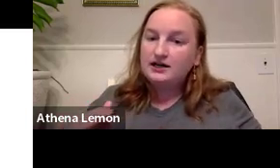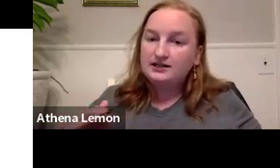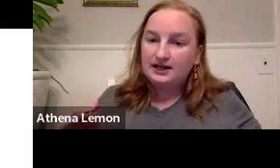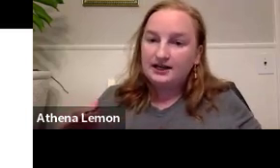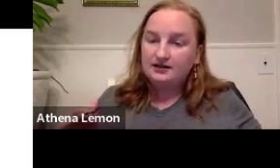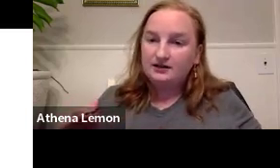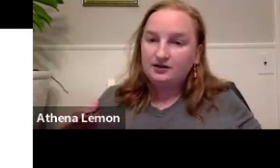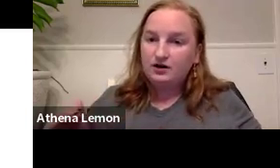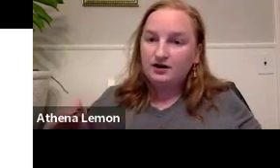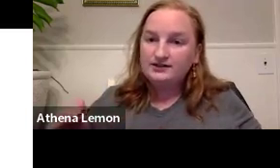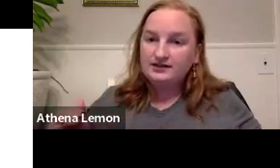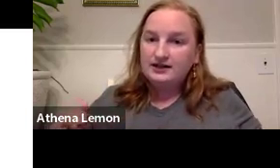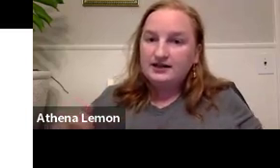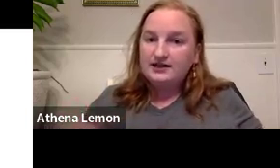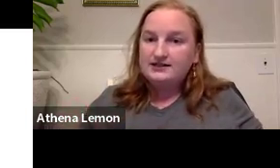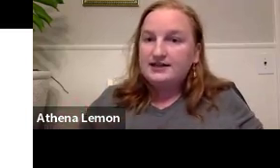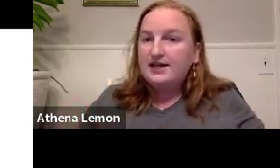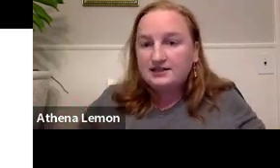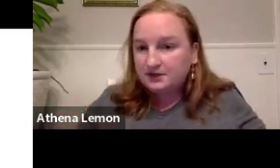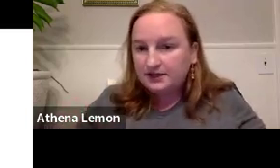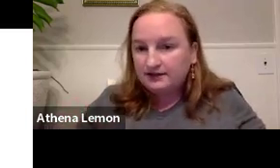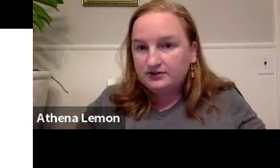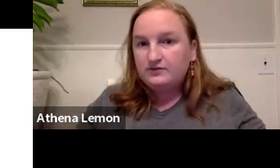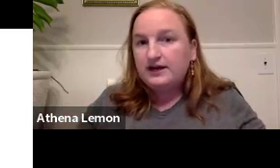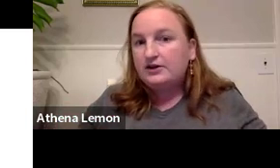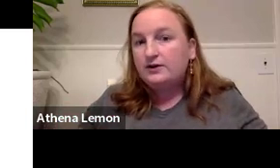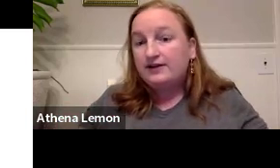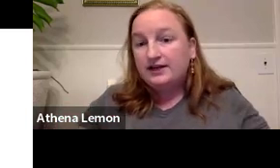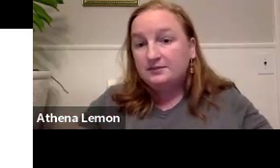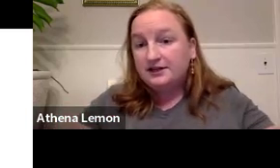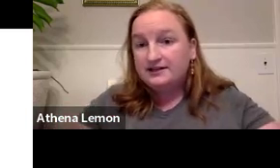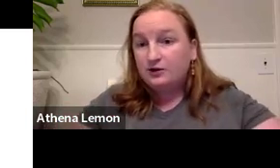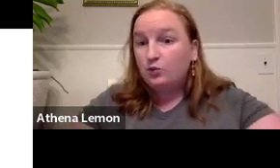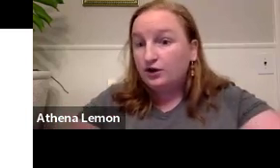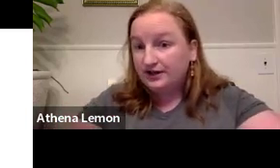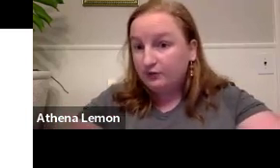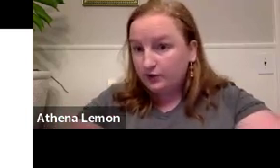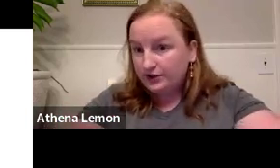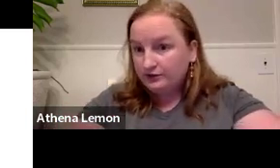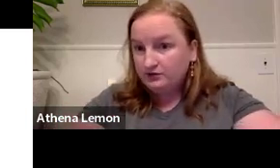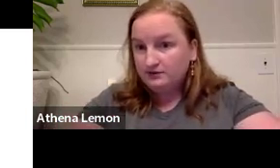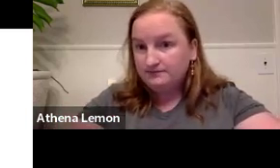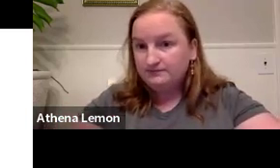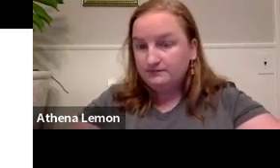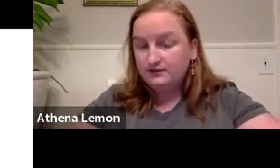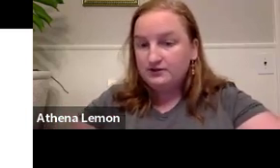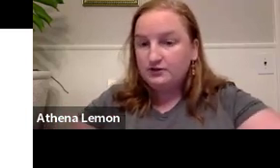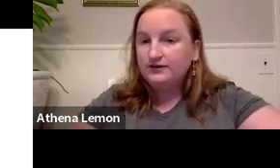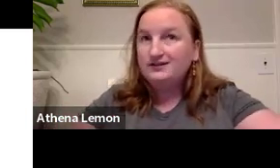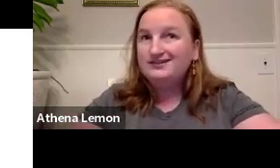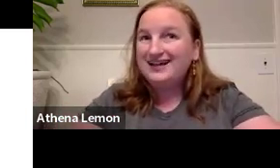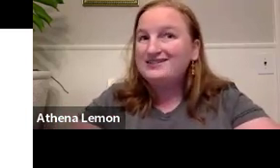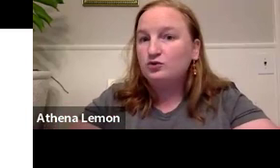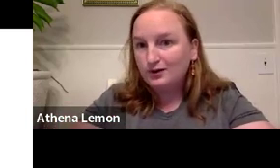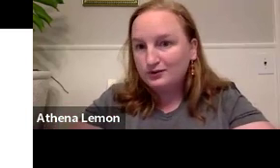blue dotted line across is the antibody level. So now you have antibodies that are working for you. So